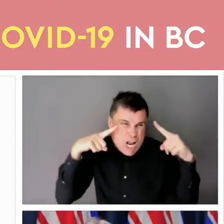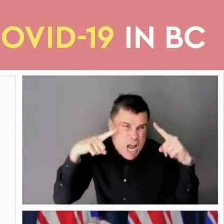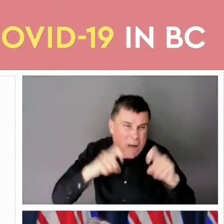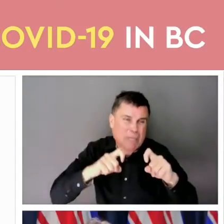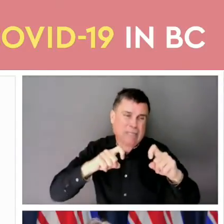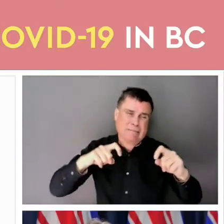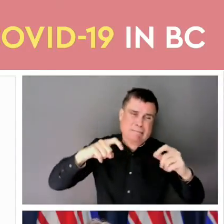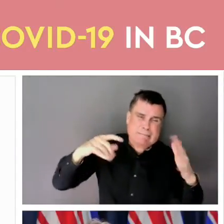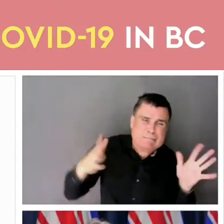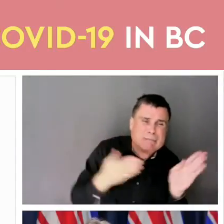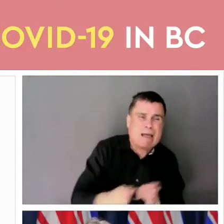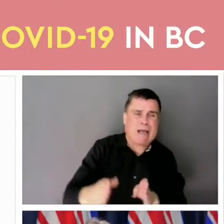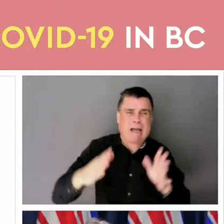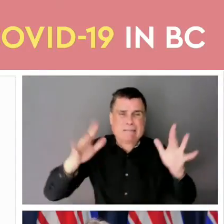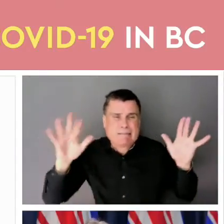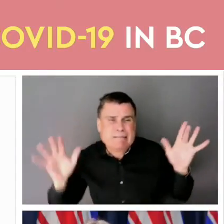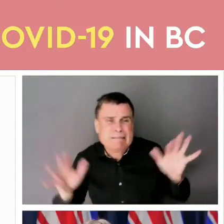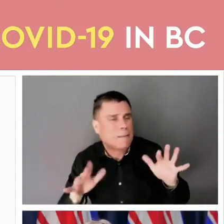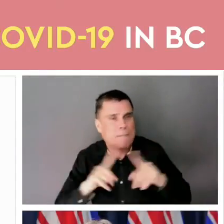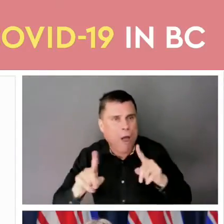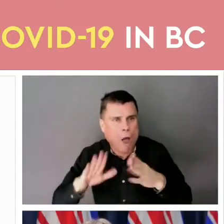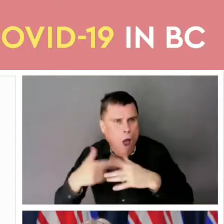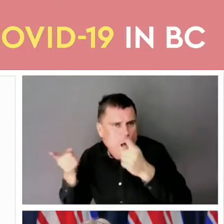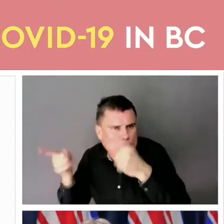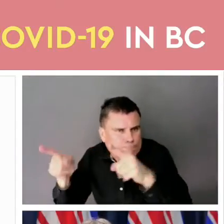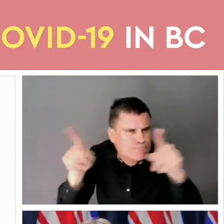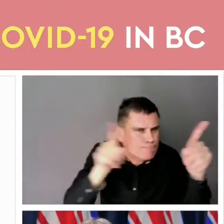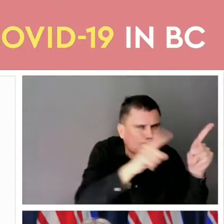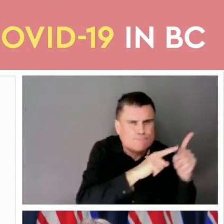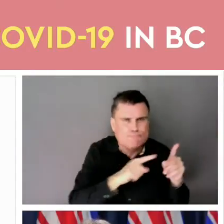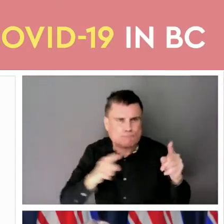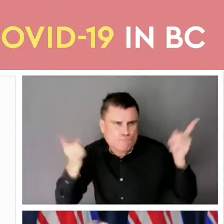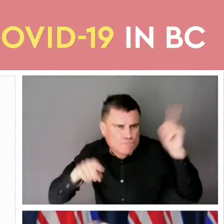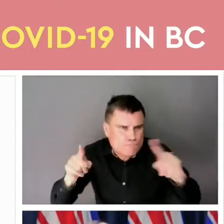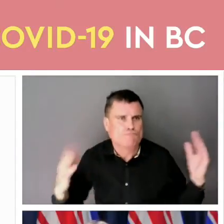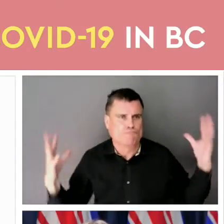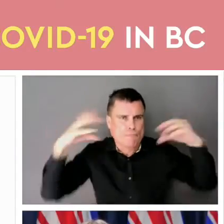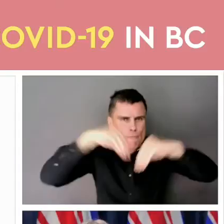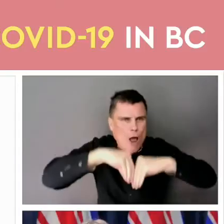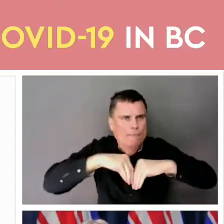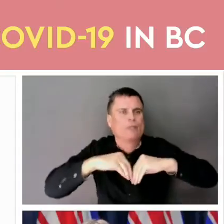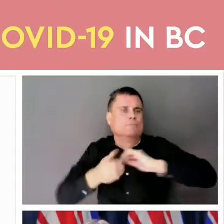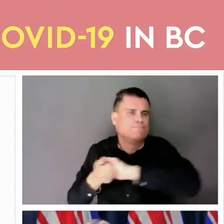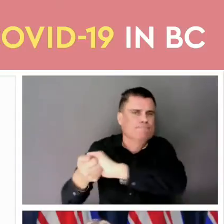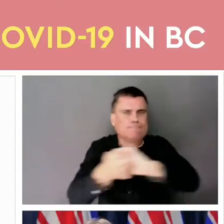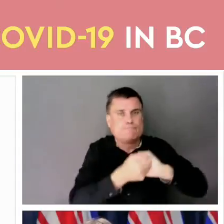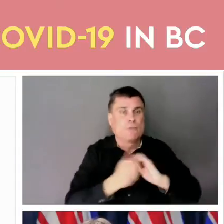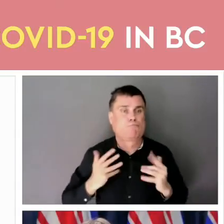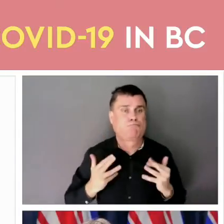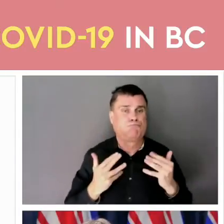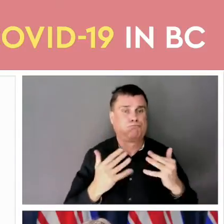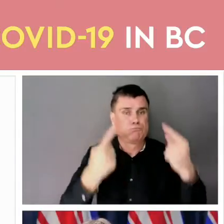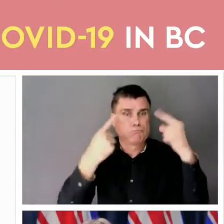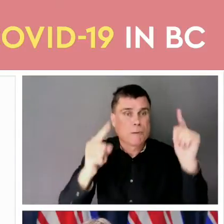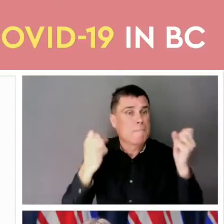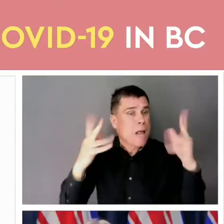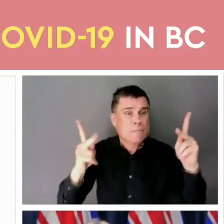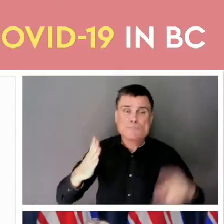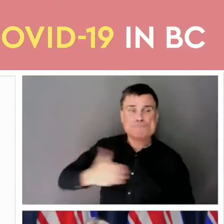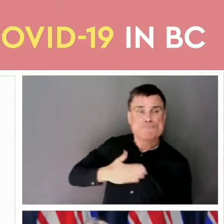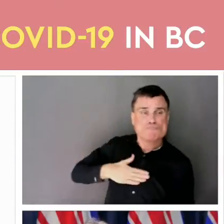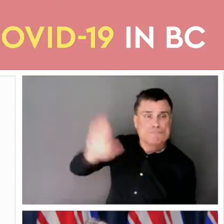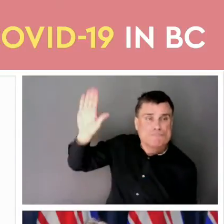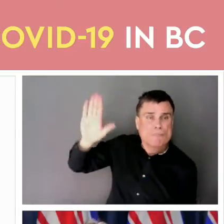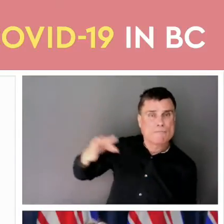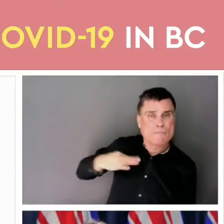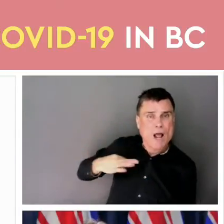have to organize. And we have a huge legacy of people who volunteered for that, private sector businesses who took